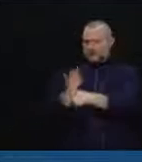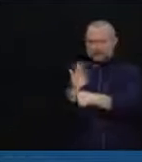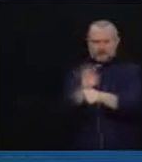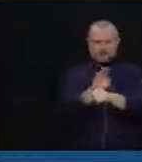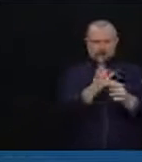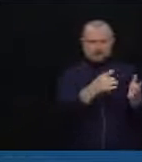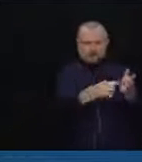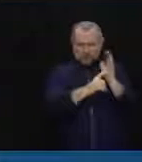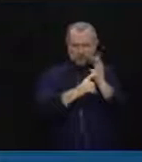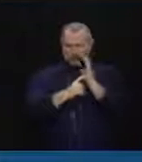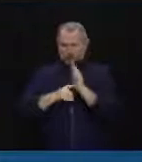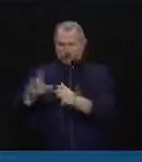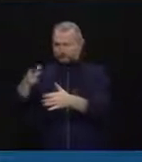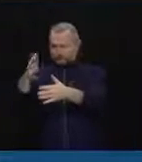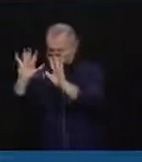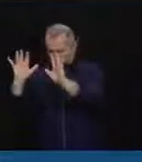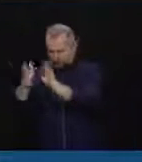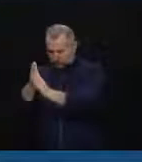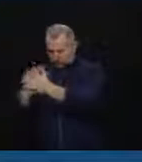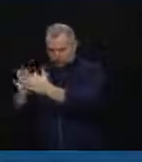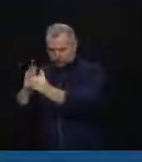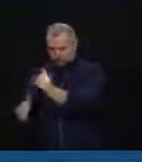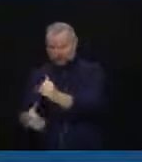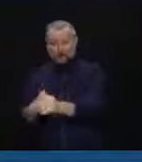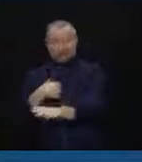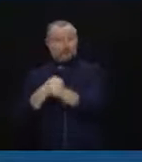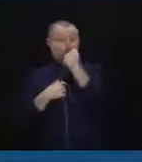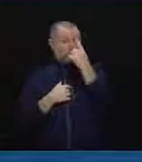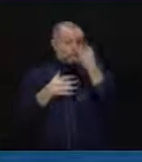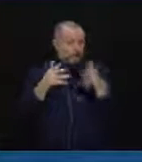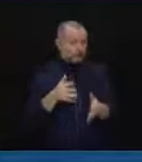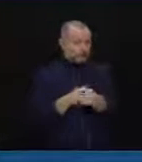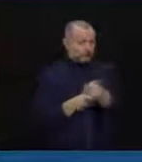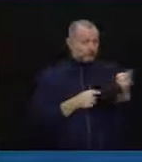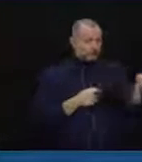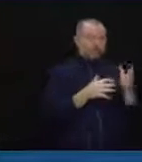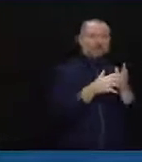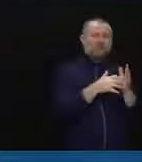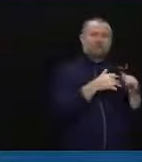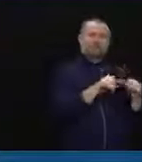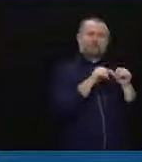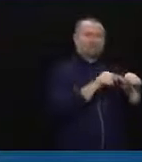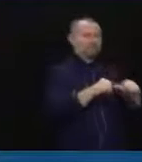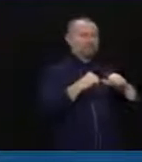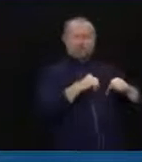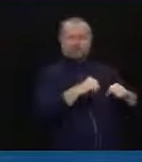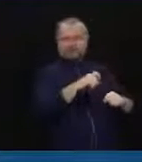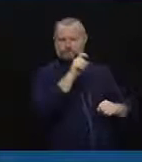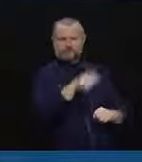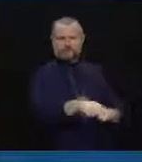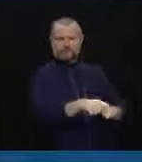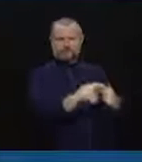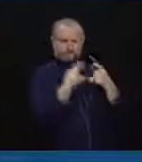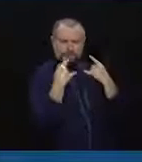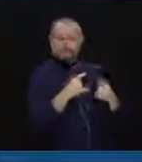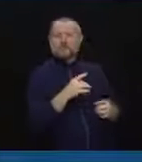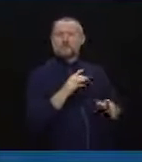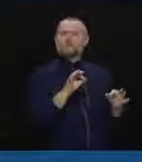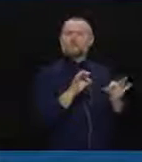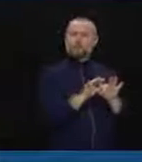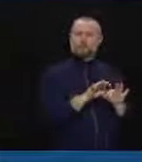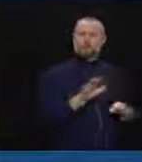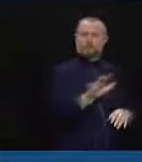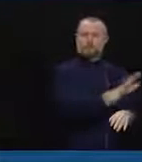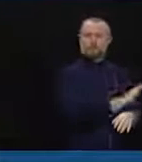to continue to protect until further progress is made. So that's important to know. Now, ask me the most